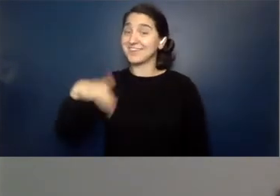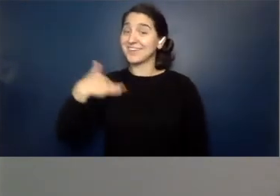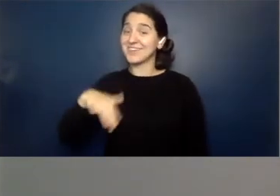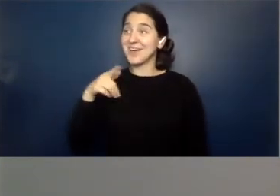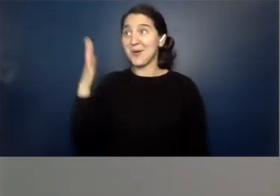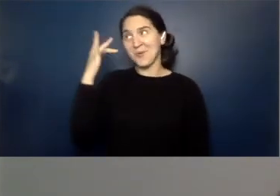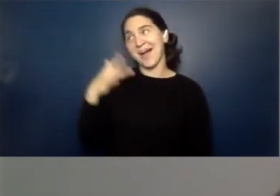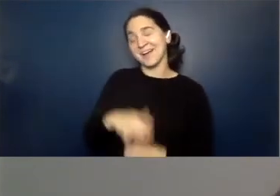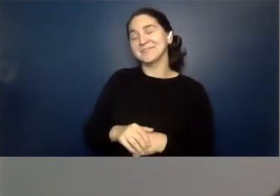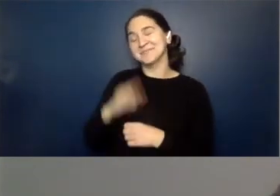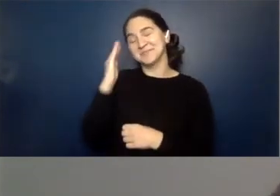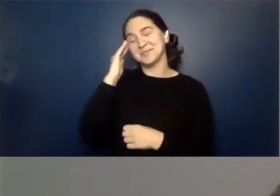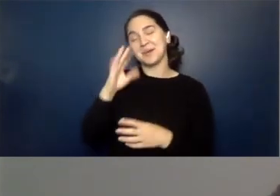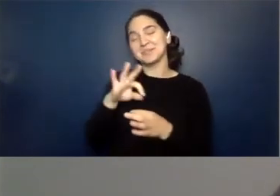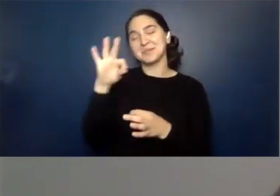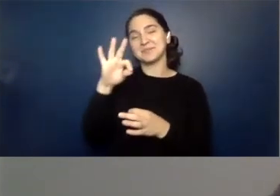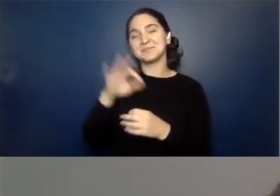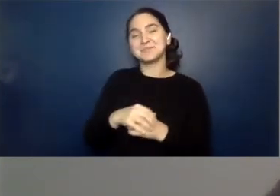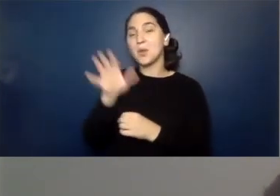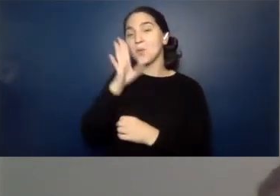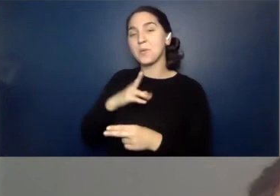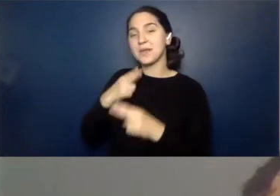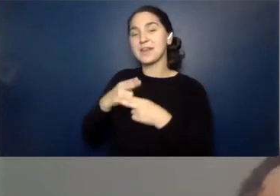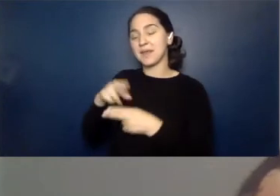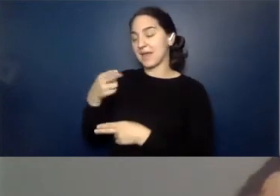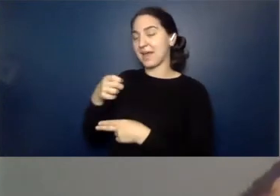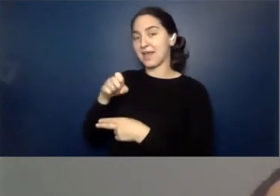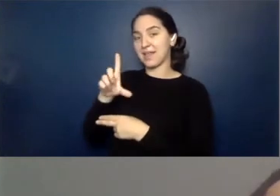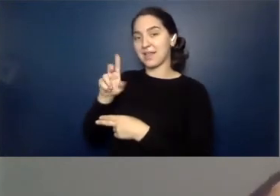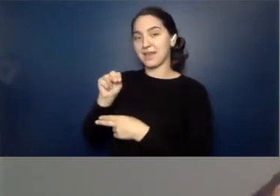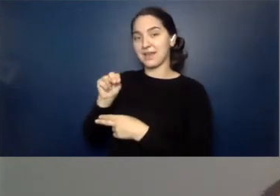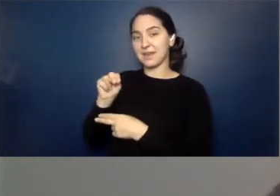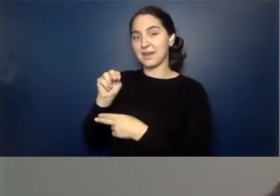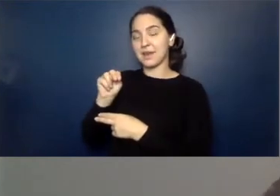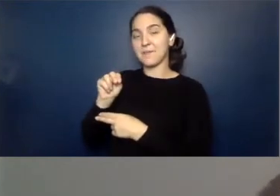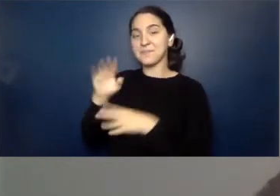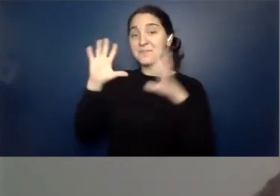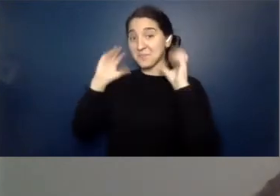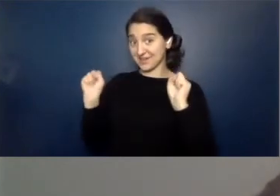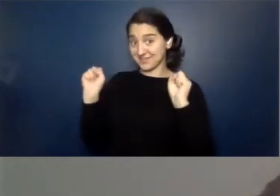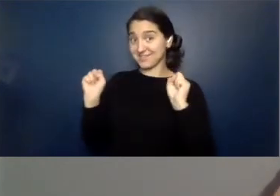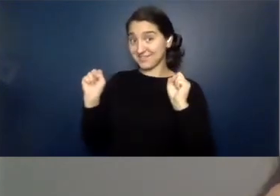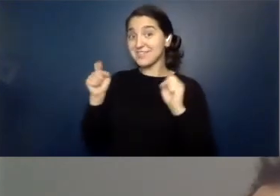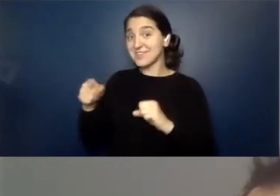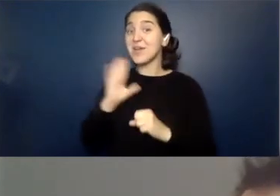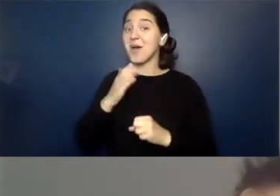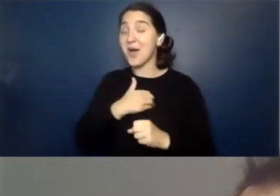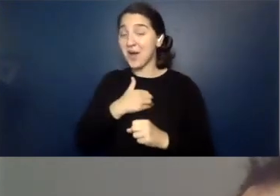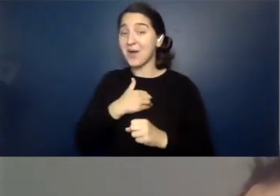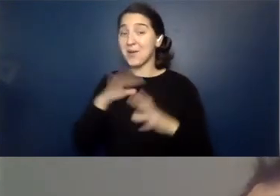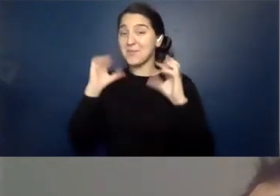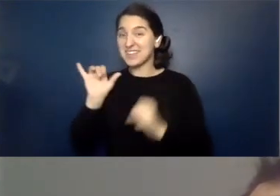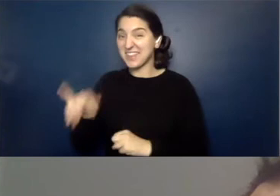beautifully and powerfully she brought it together in her sermon to the whole convention gathered there, at the end of